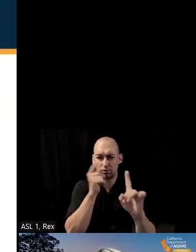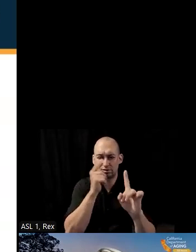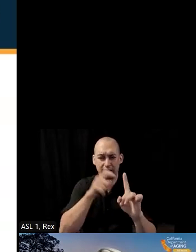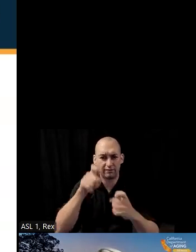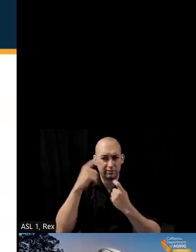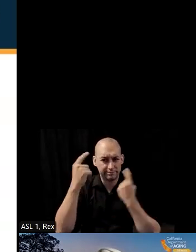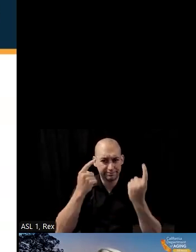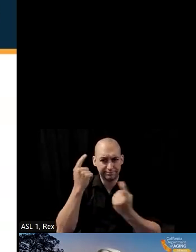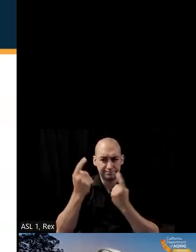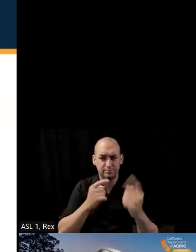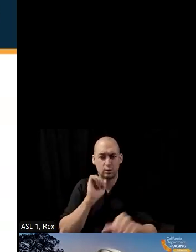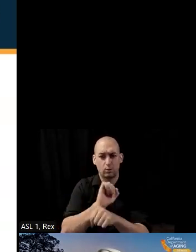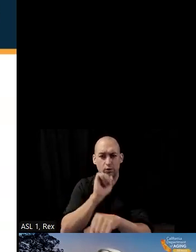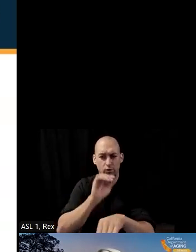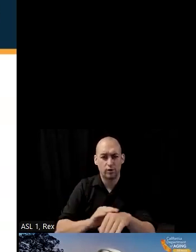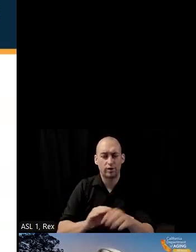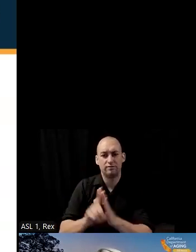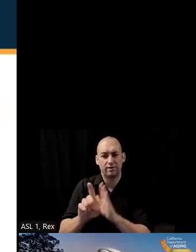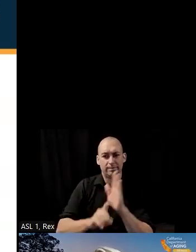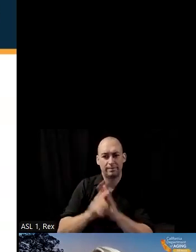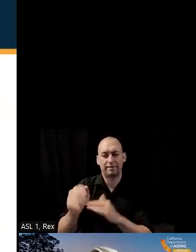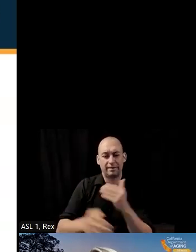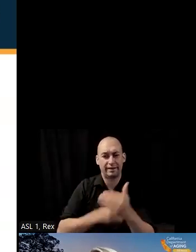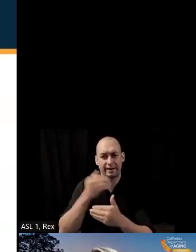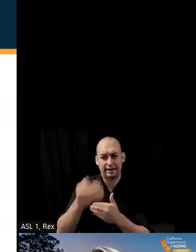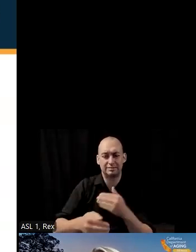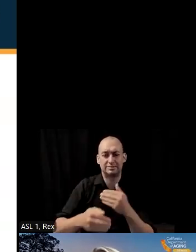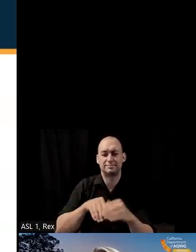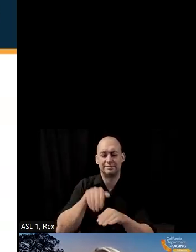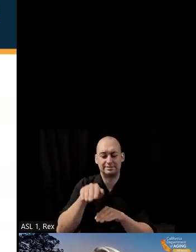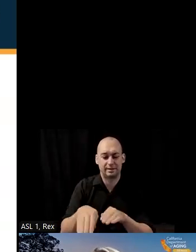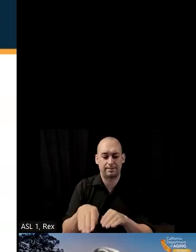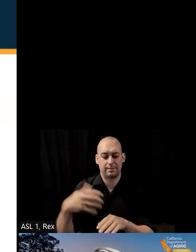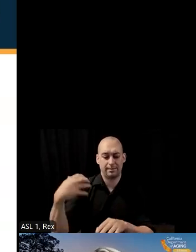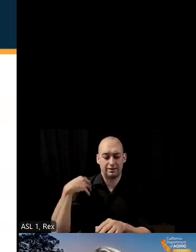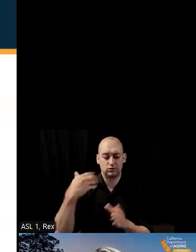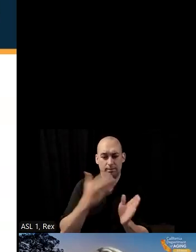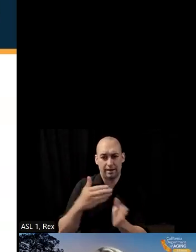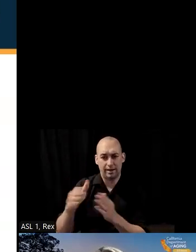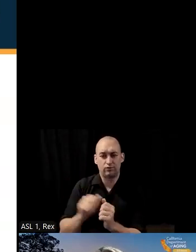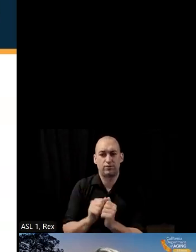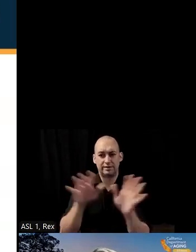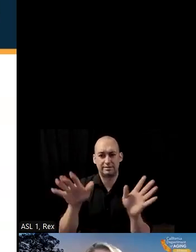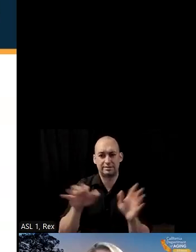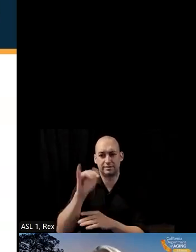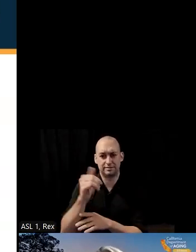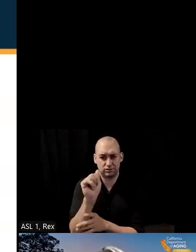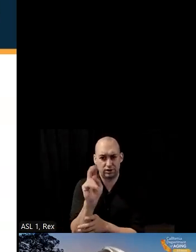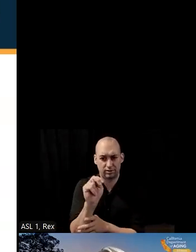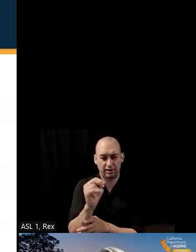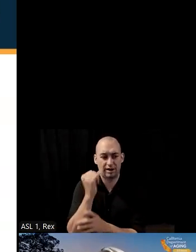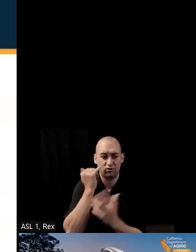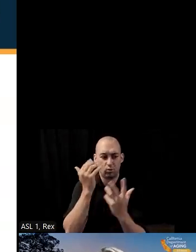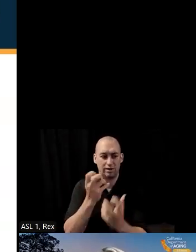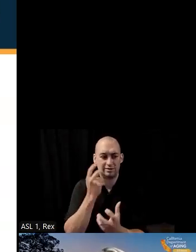as we work on developing the next iteration of the master plan that will be released in January. So if you want to go see any